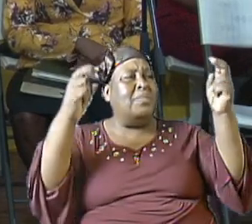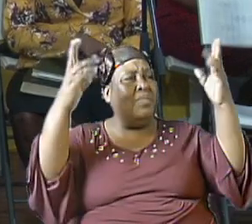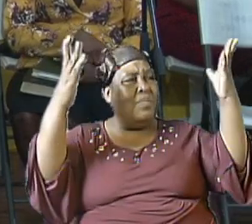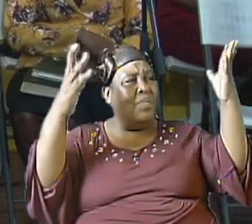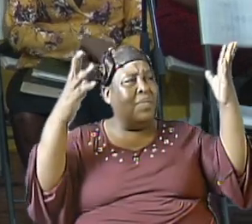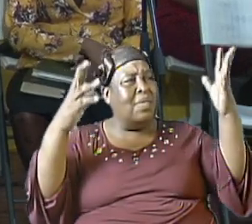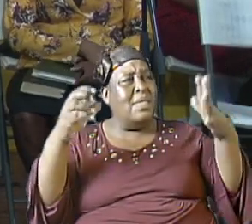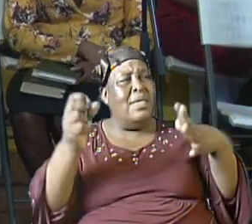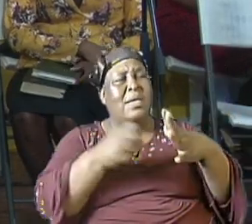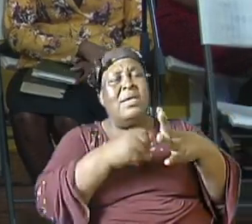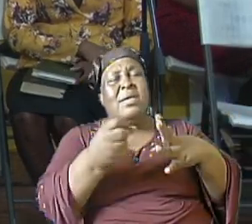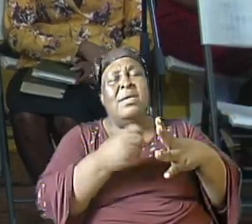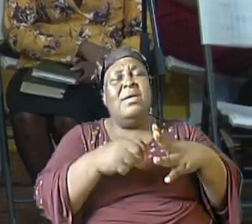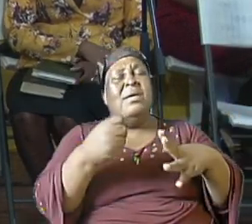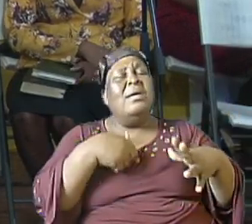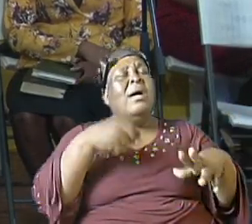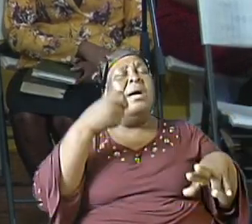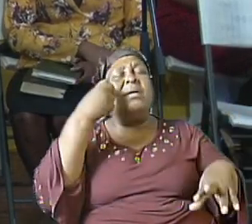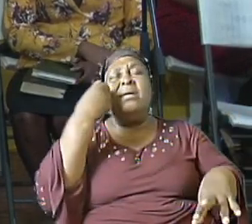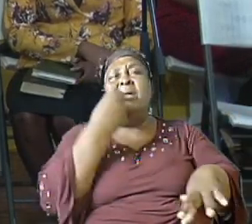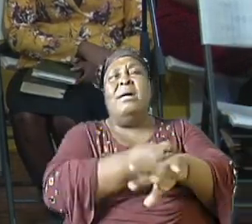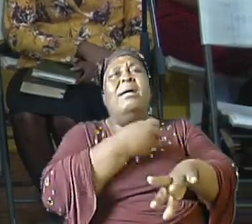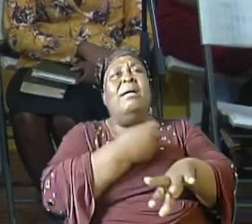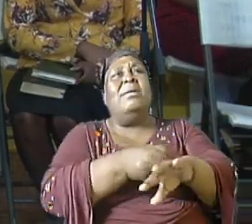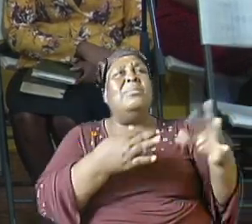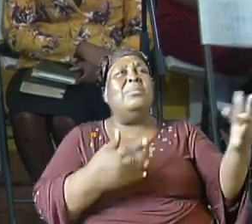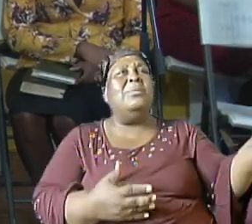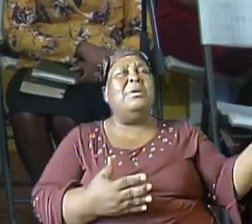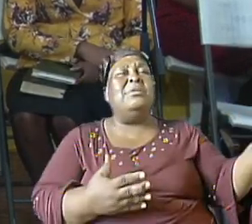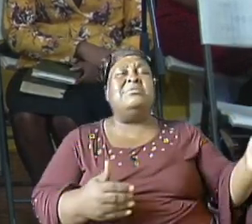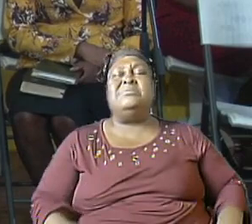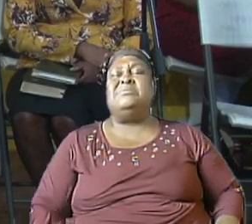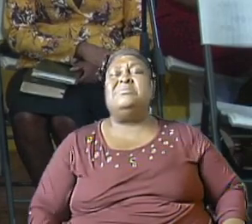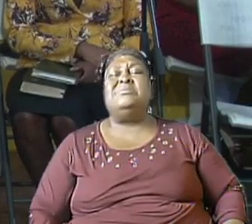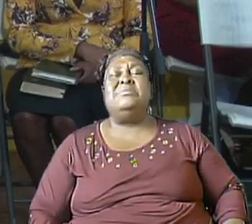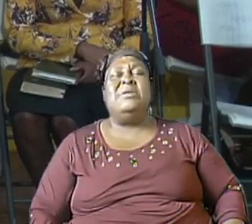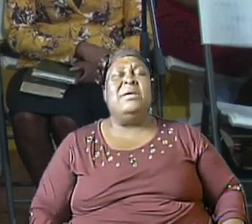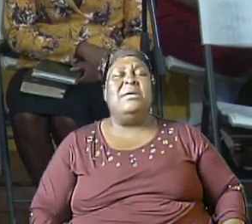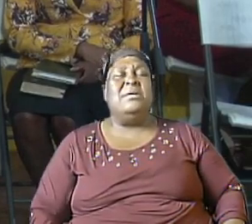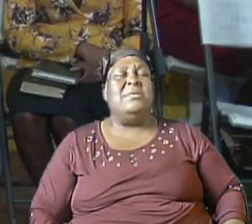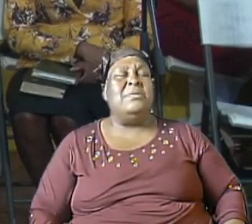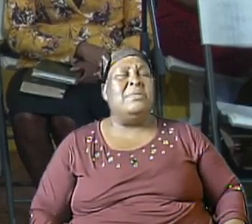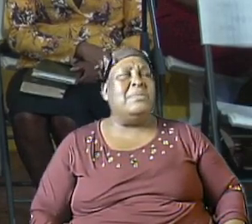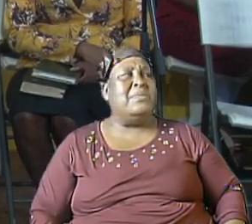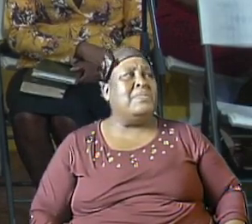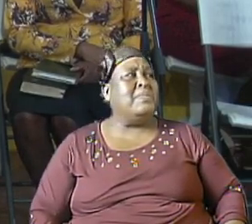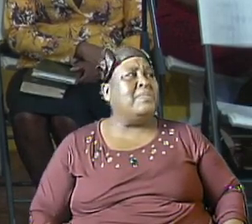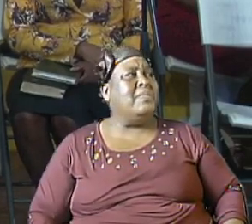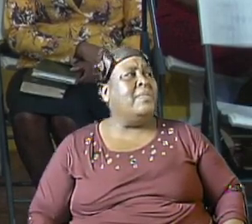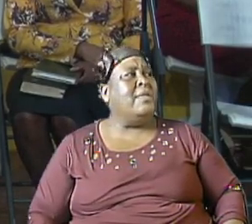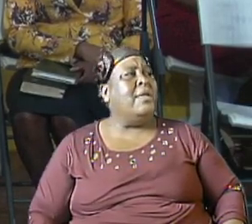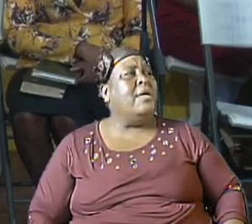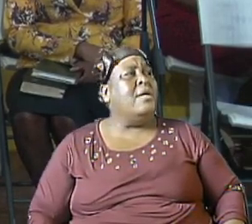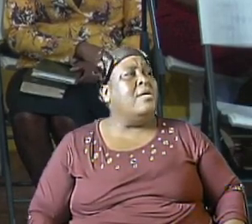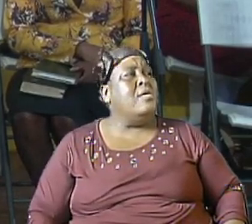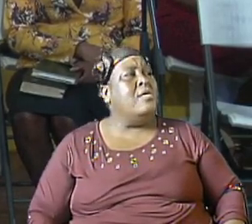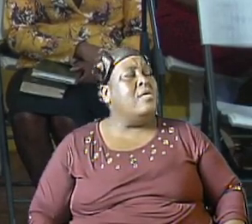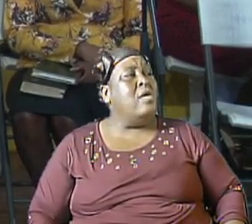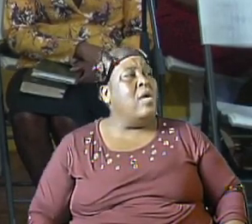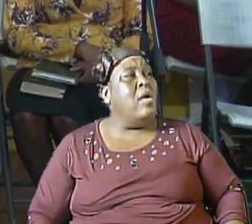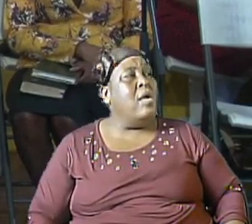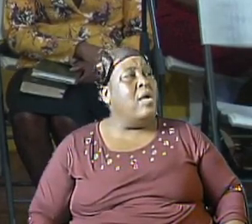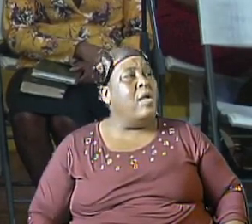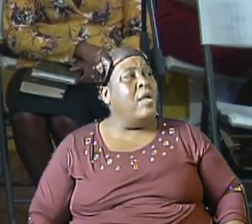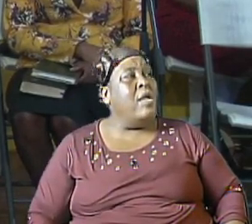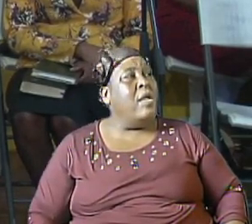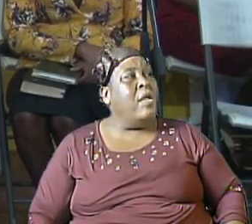Hallelujah. Song says, I can hardly wait to get on board my glory flight. Jesus.